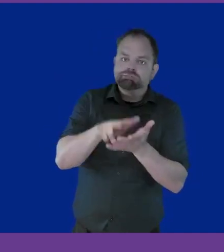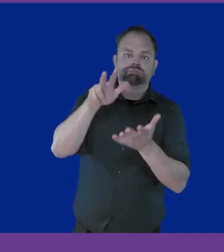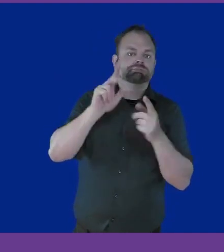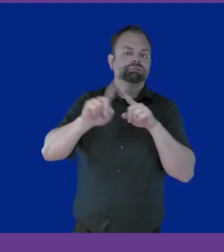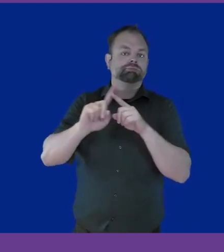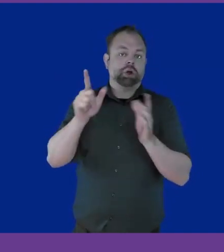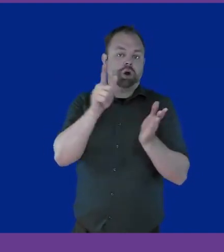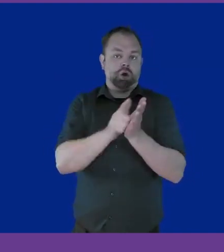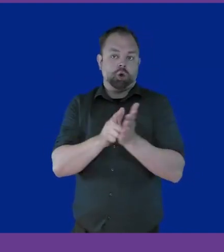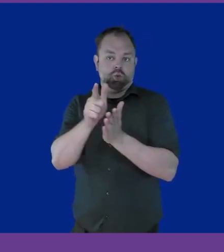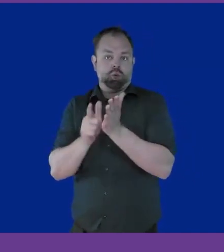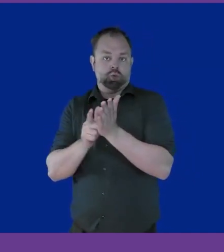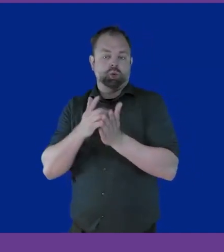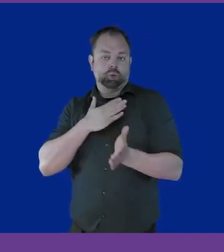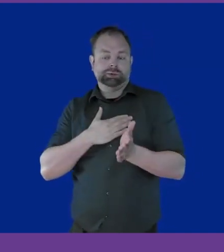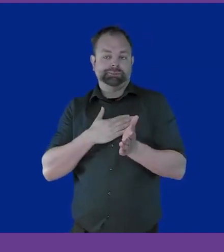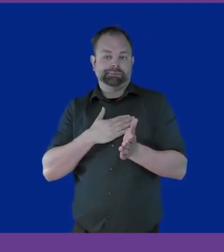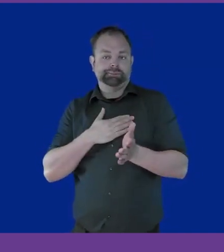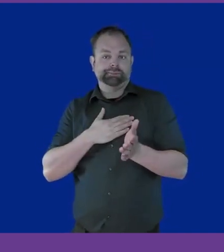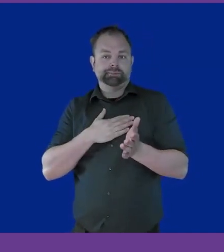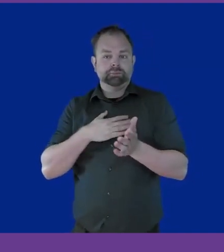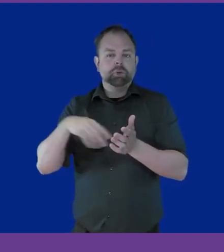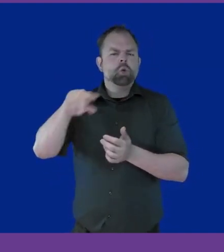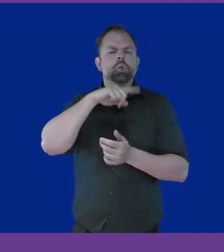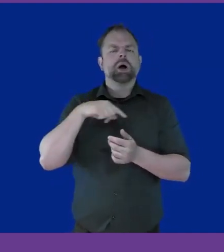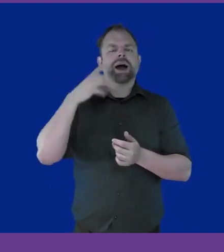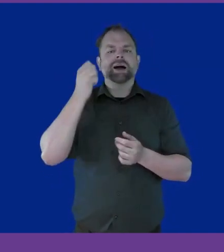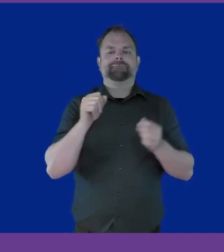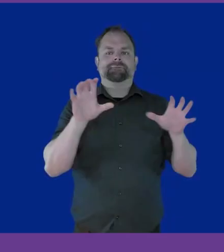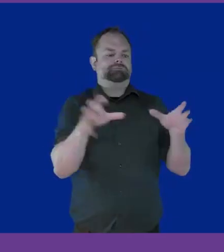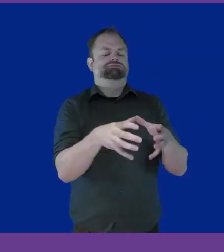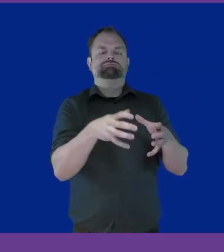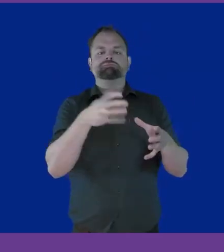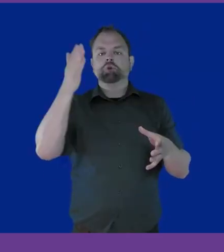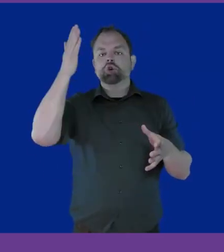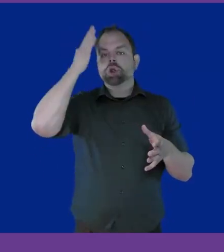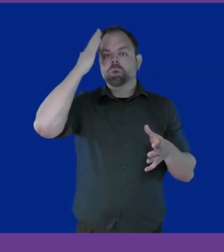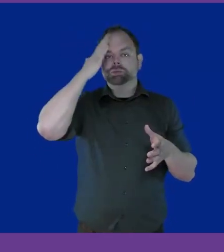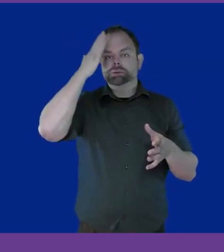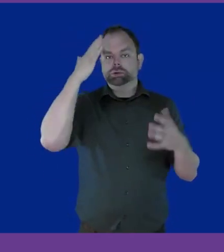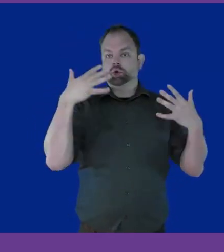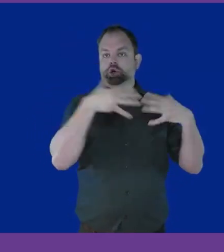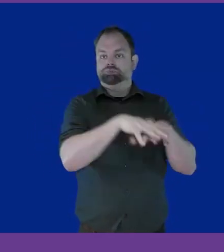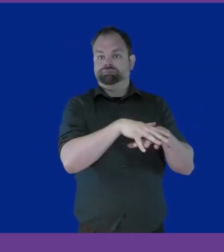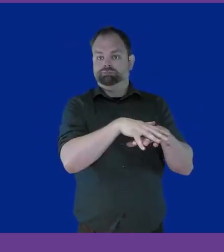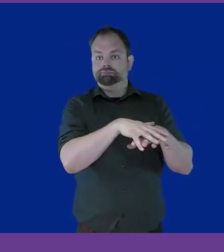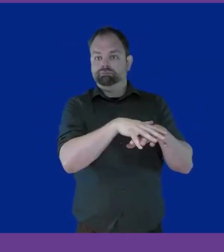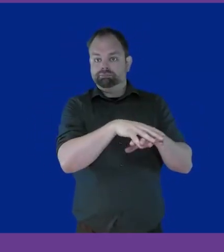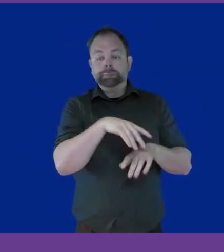level references and good practices around Europe. In our platform, we have more than